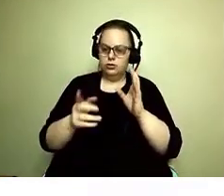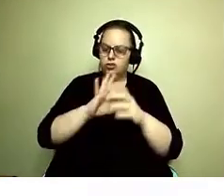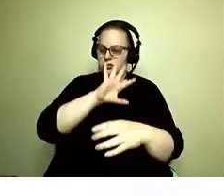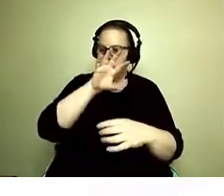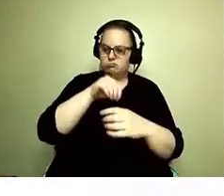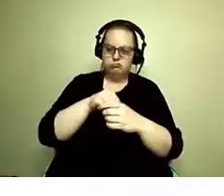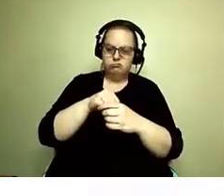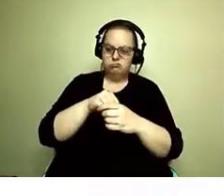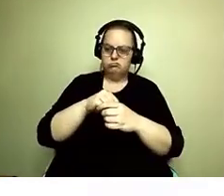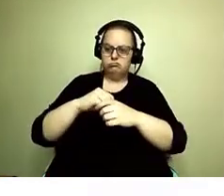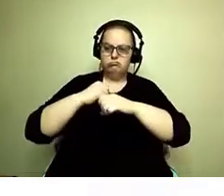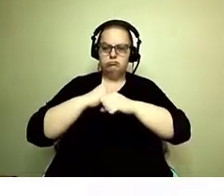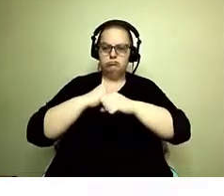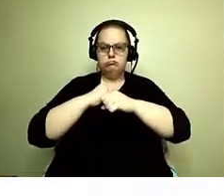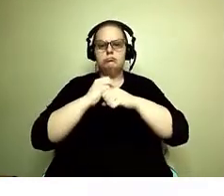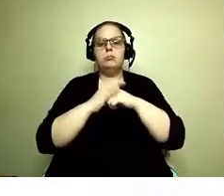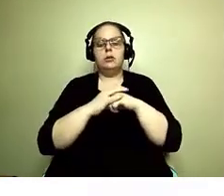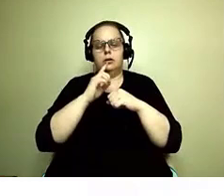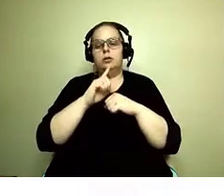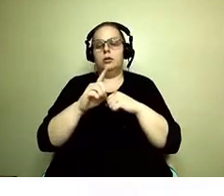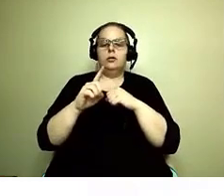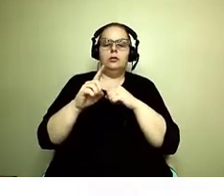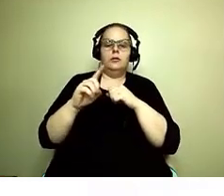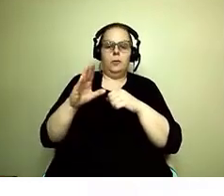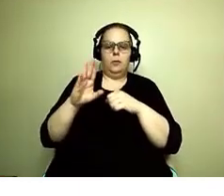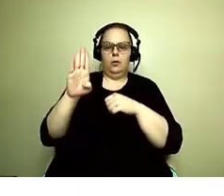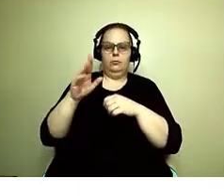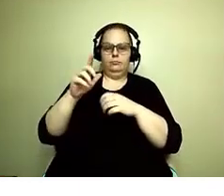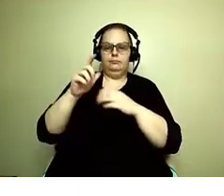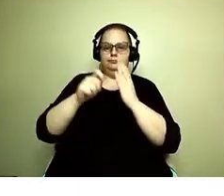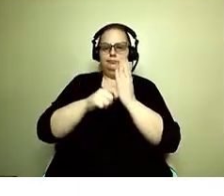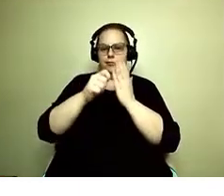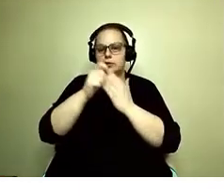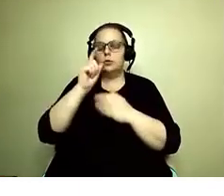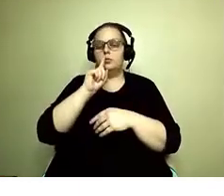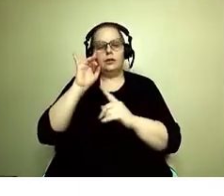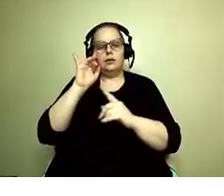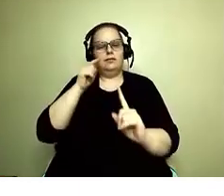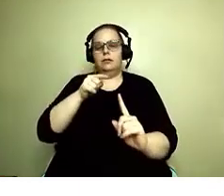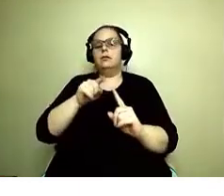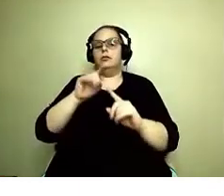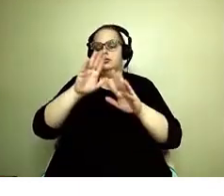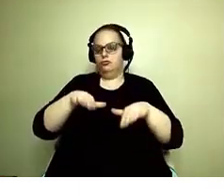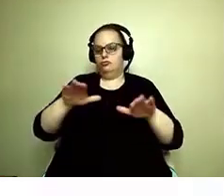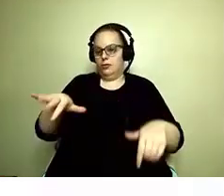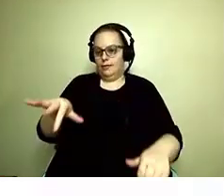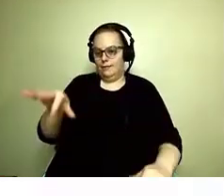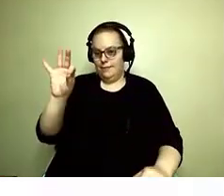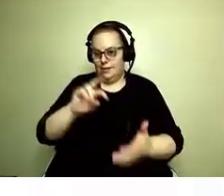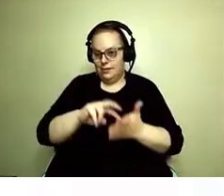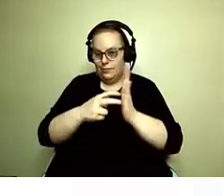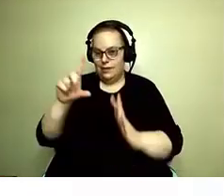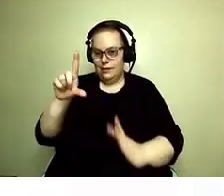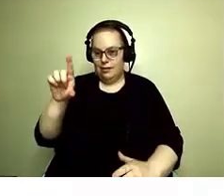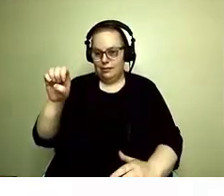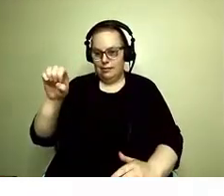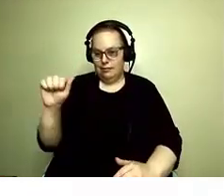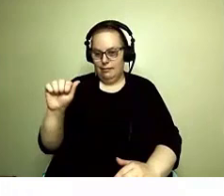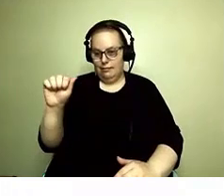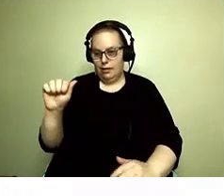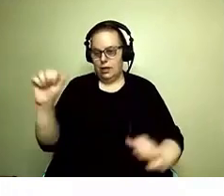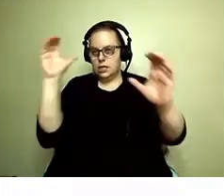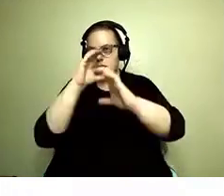both the child find requirement that I mentioned before, and that's that LEAs must ensure that all resident students who have